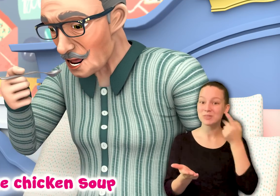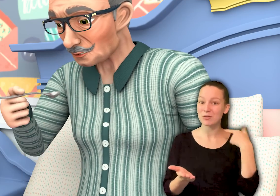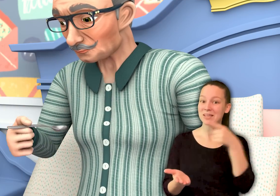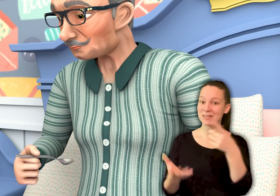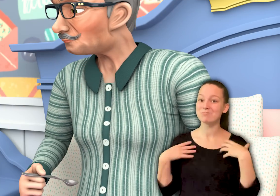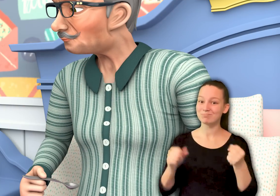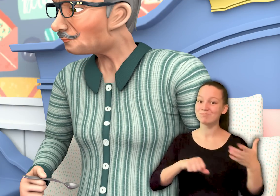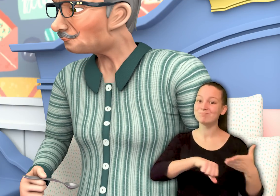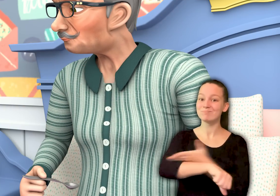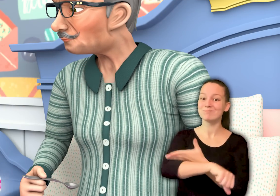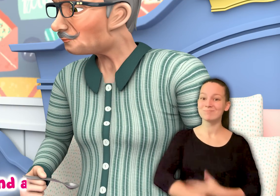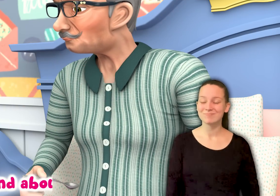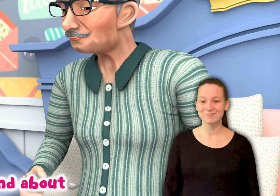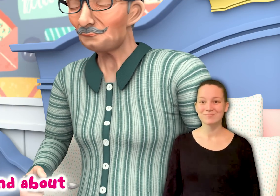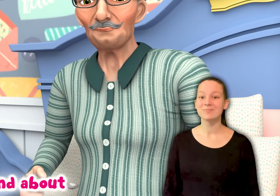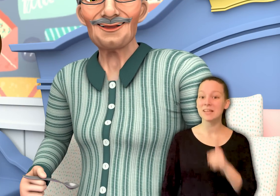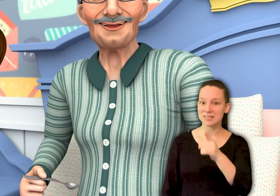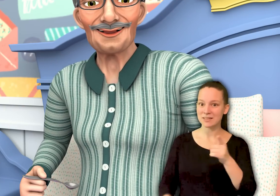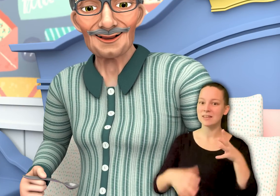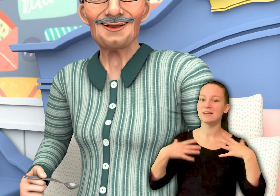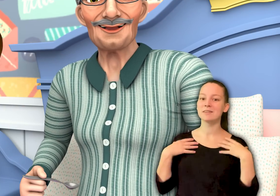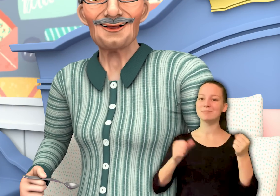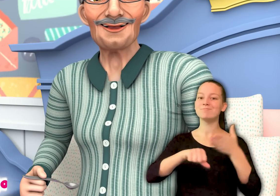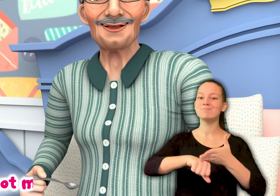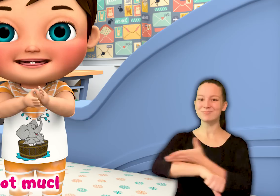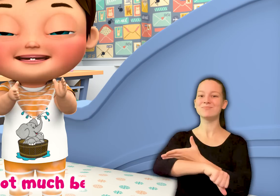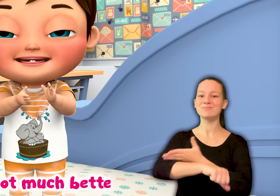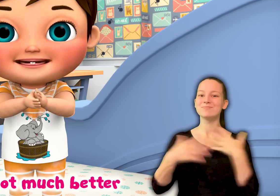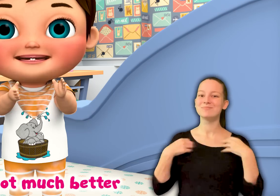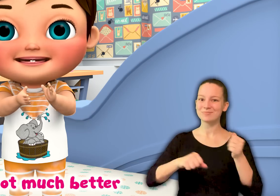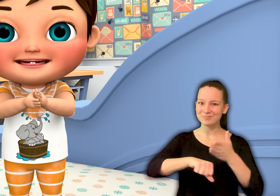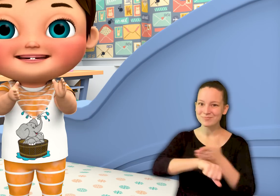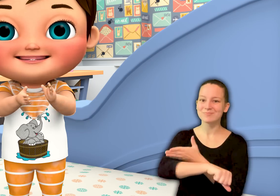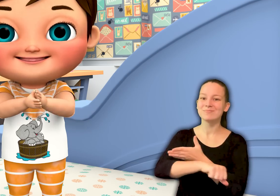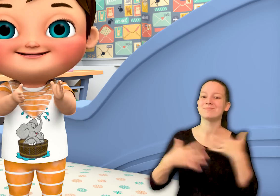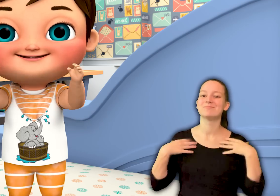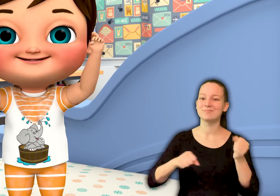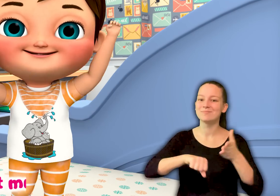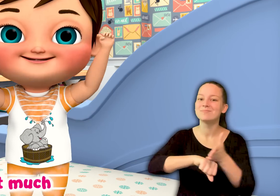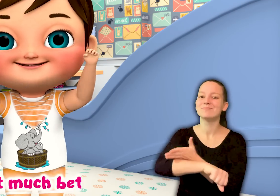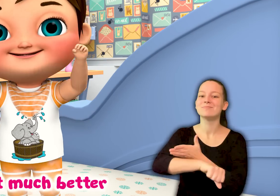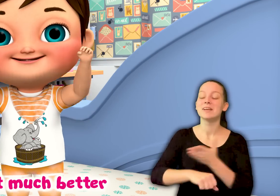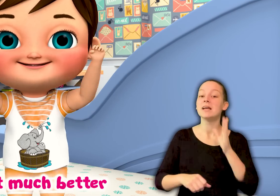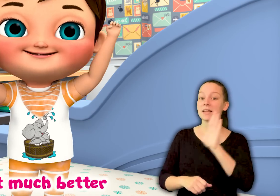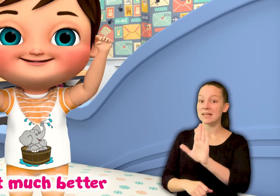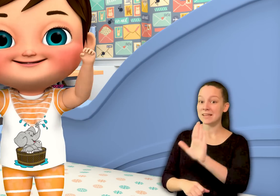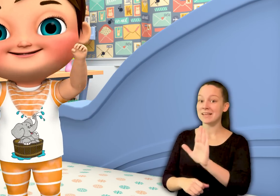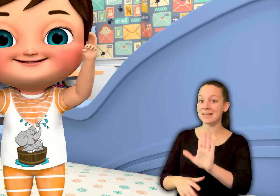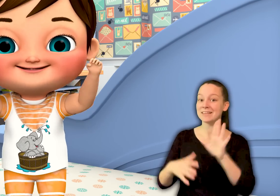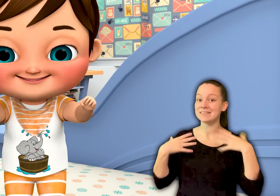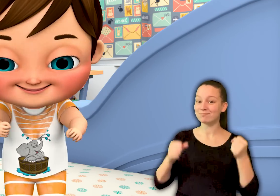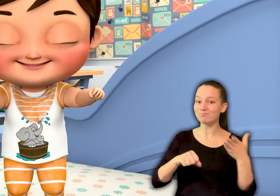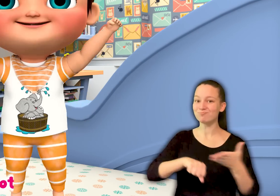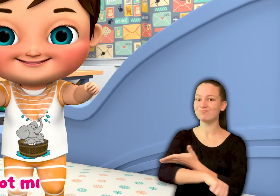chicken soup so he'll be up and about and so the mailman got much better got much better got much better